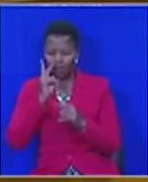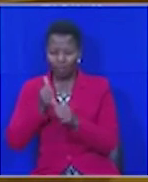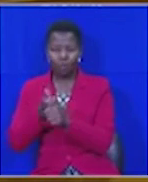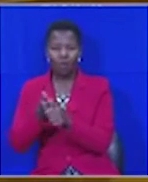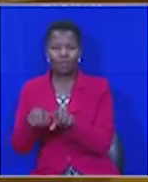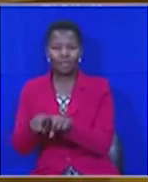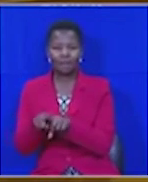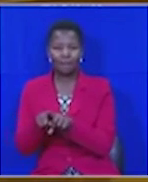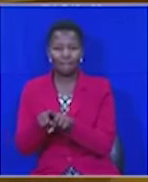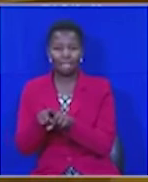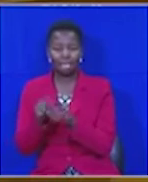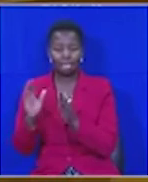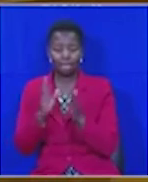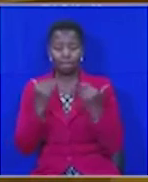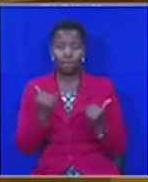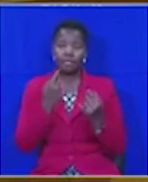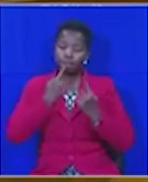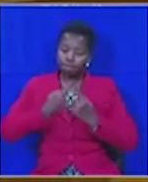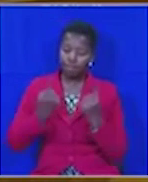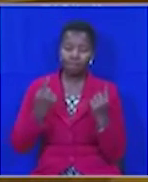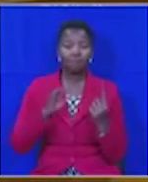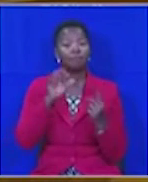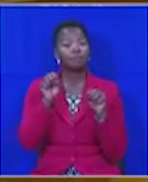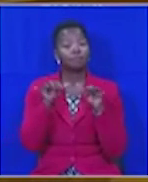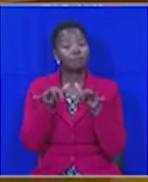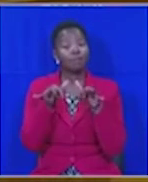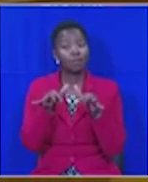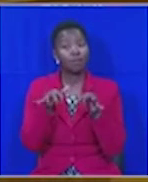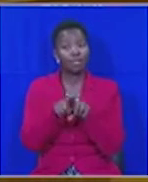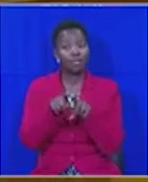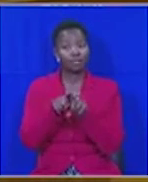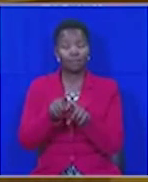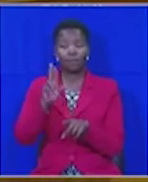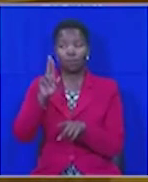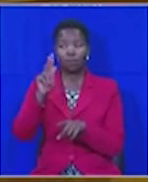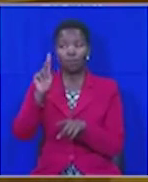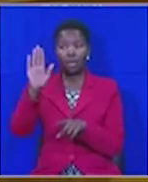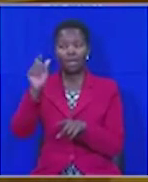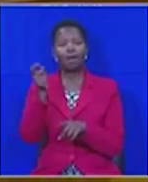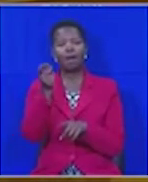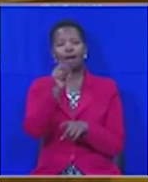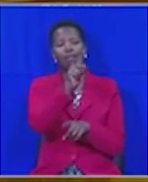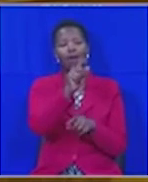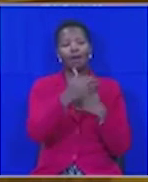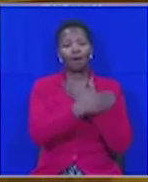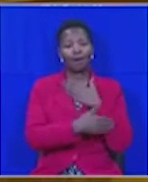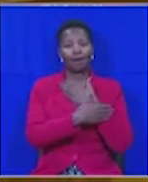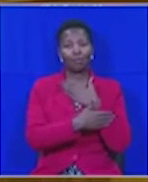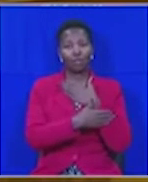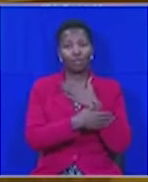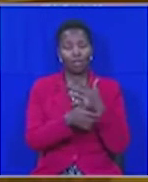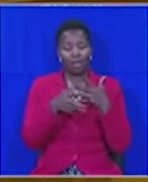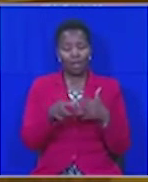But one of the messages we need to send as South Africa to the United Kingdom and similar countries is that they must stop